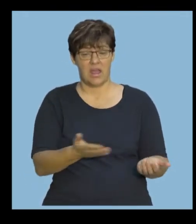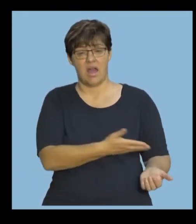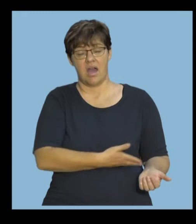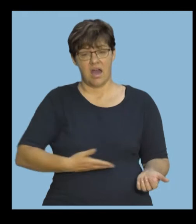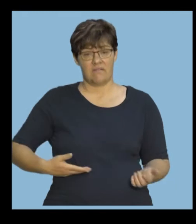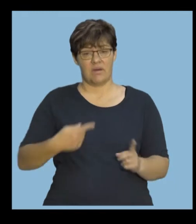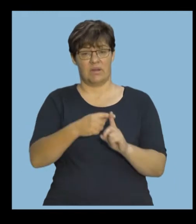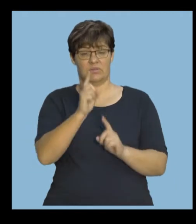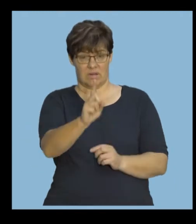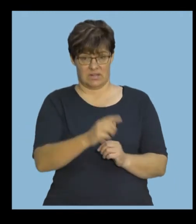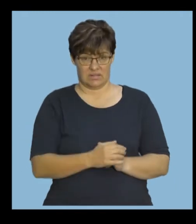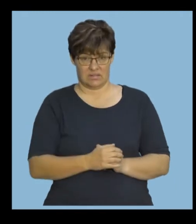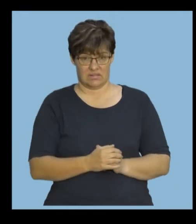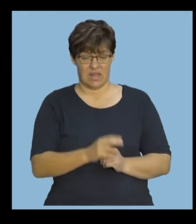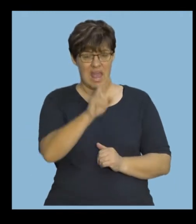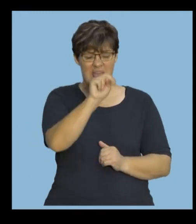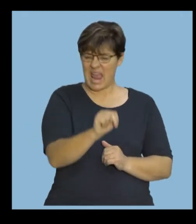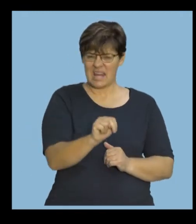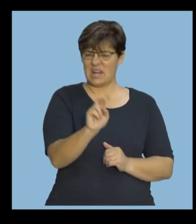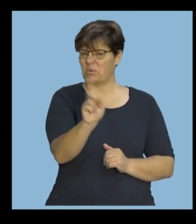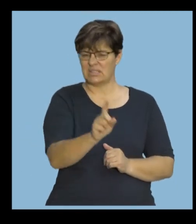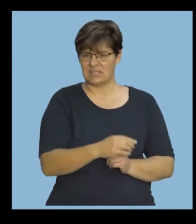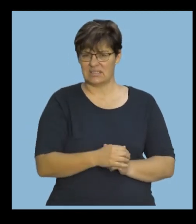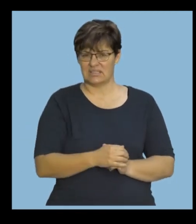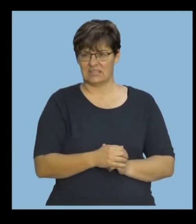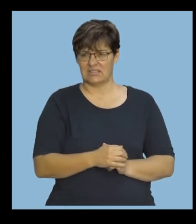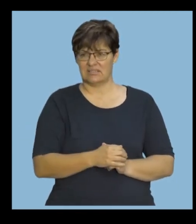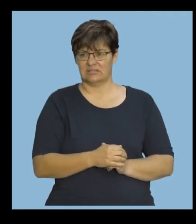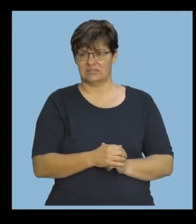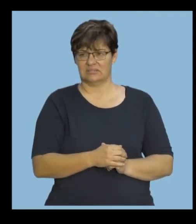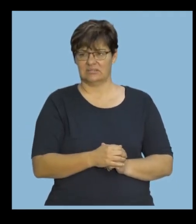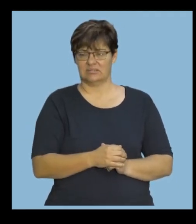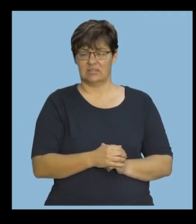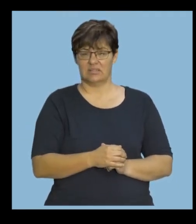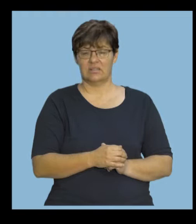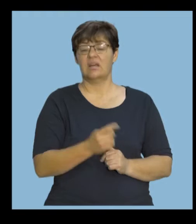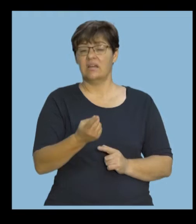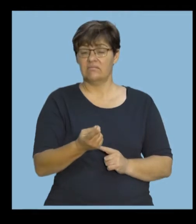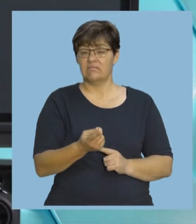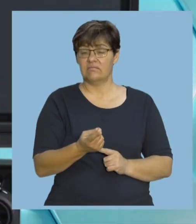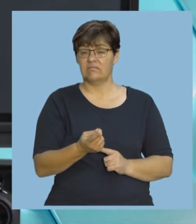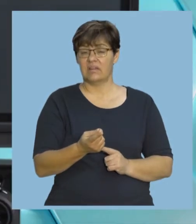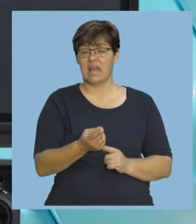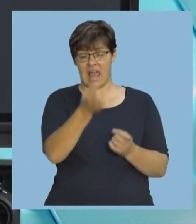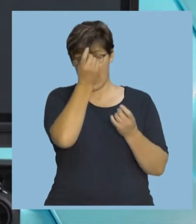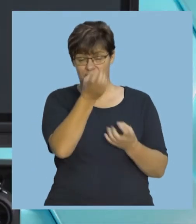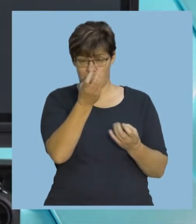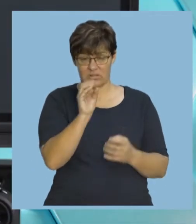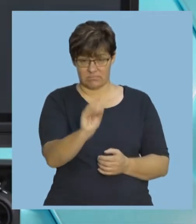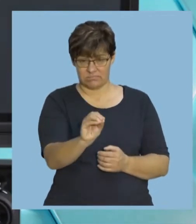half n plus 1. Okay, what is n? If I have 10 set of